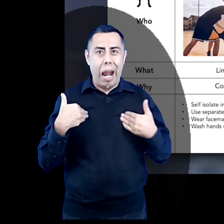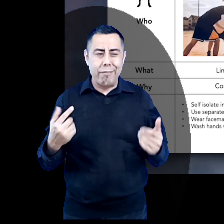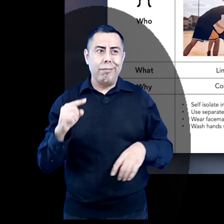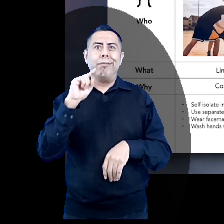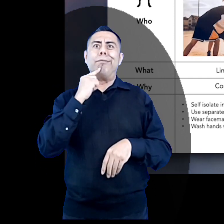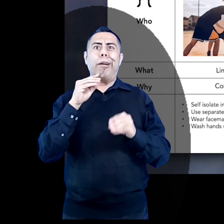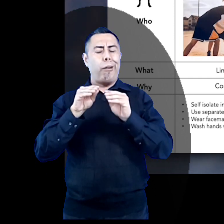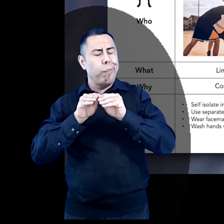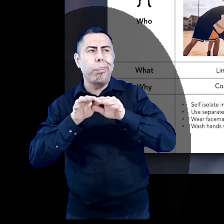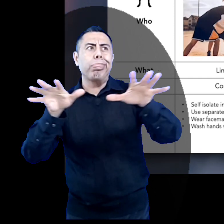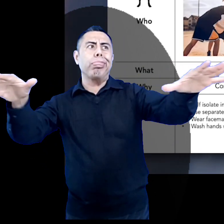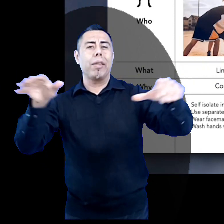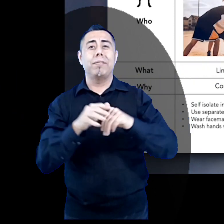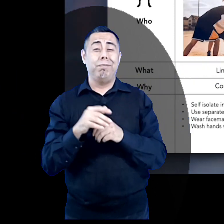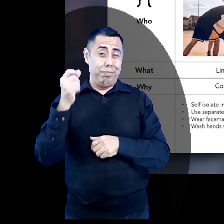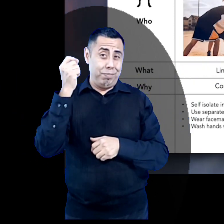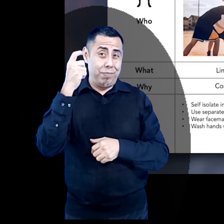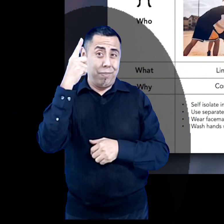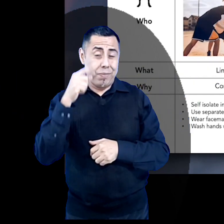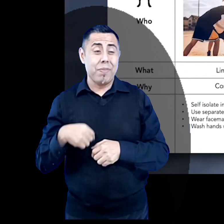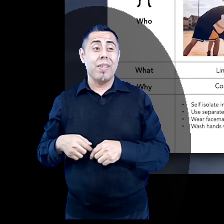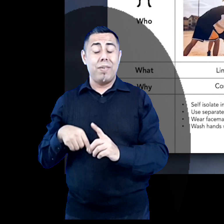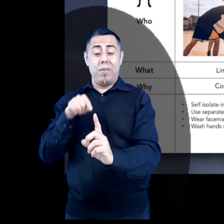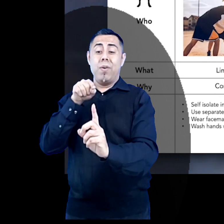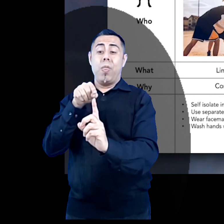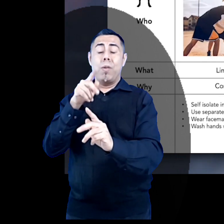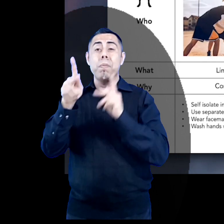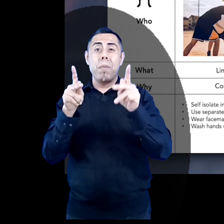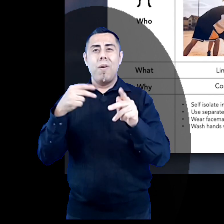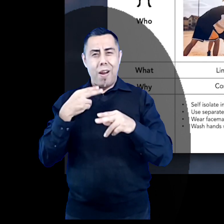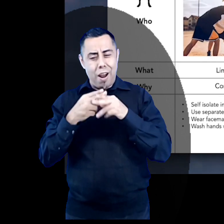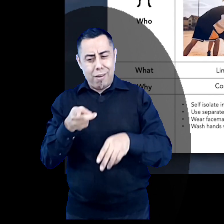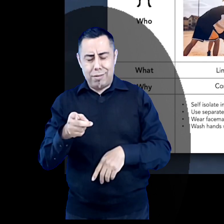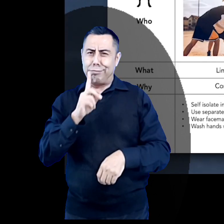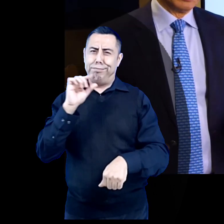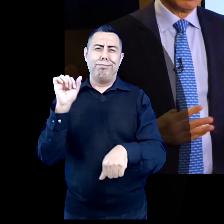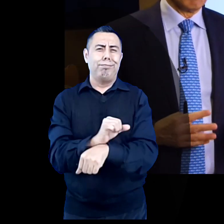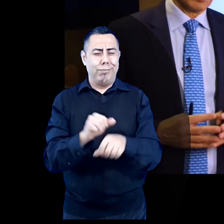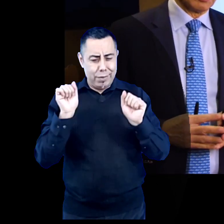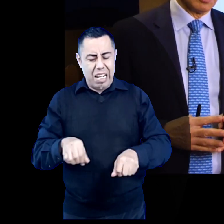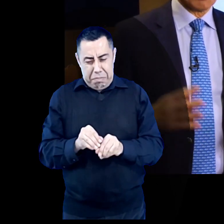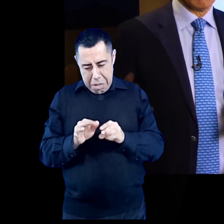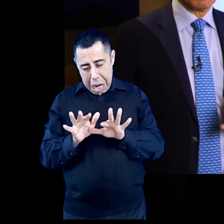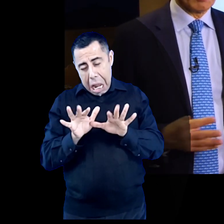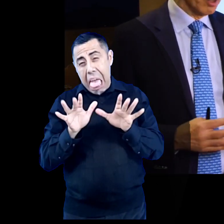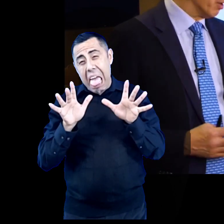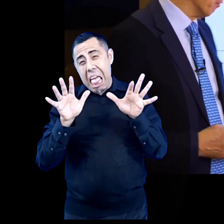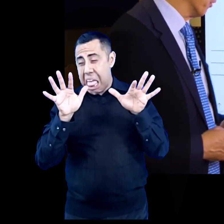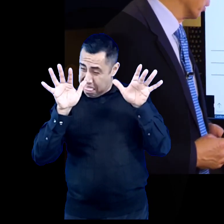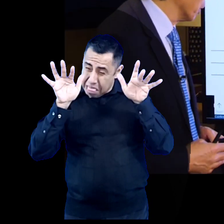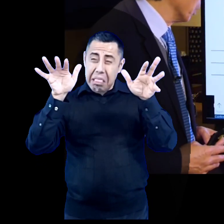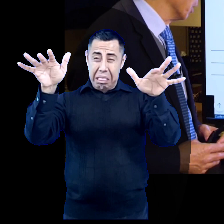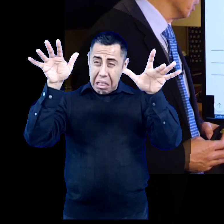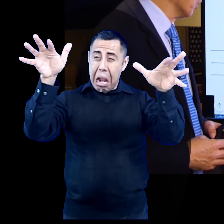spread, because these are what I call the super spreaders. The patient being infected has no idea that